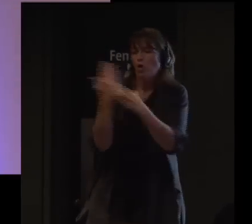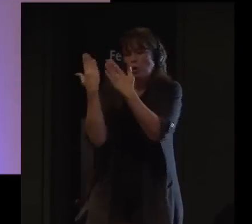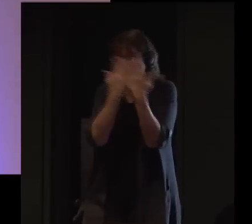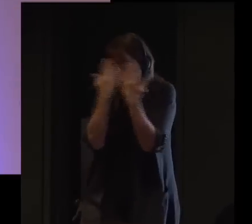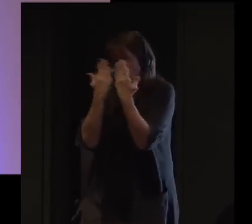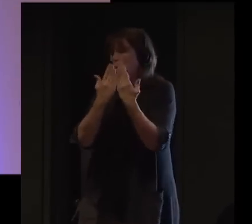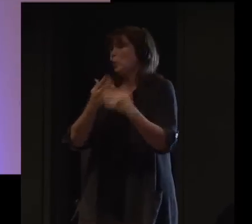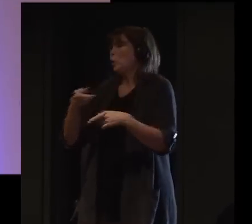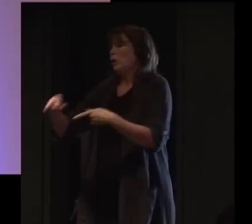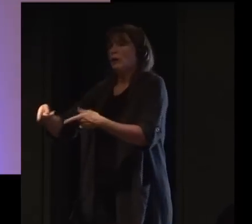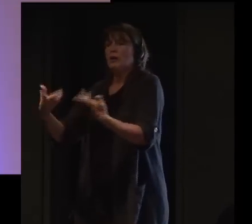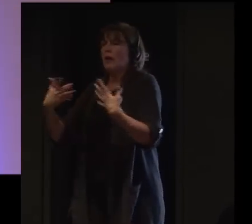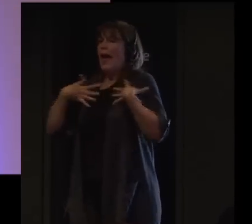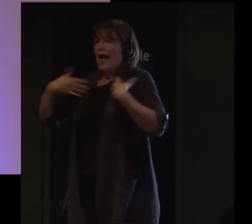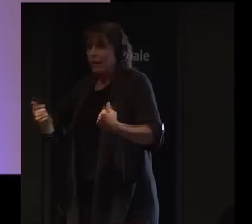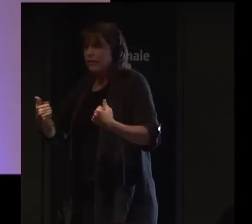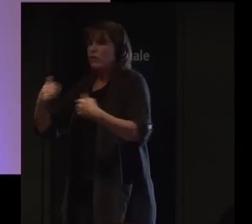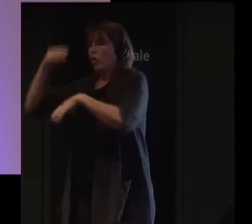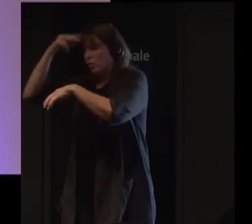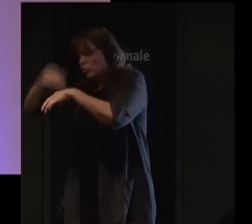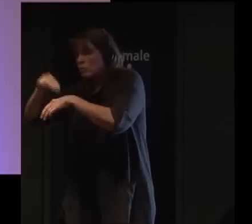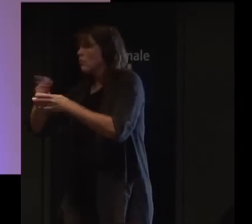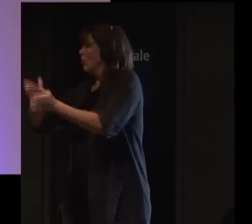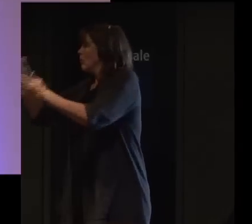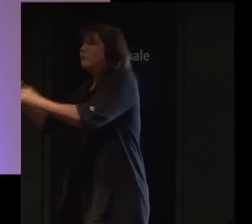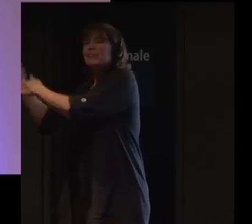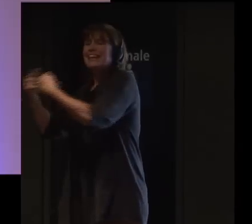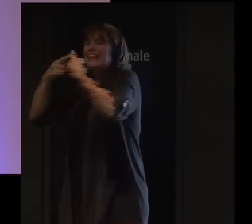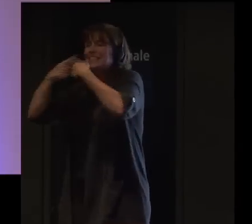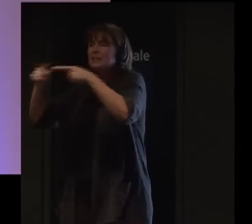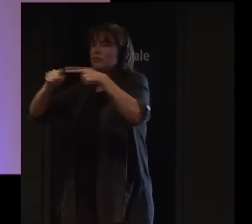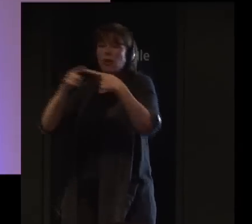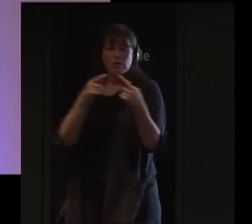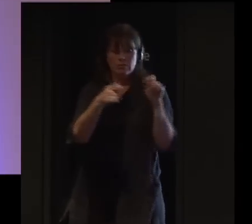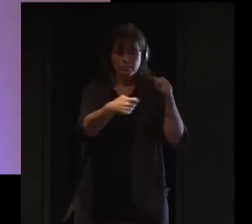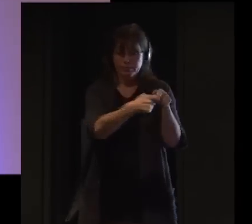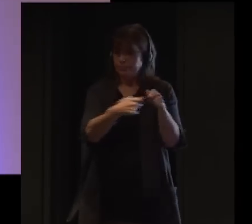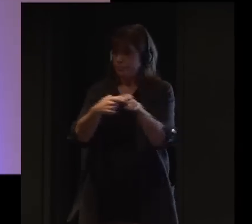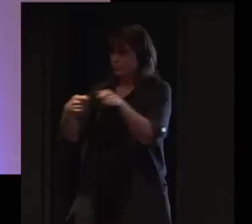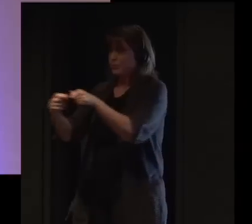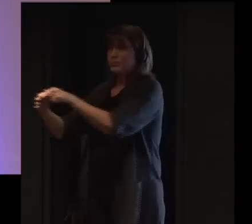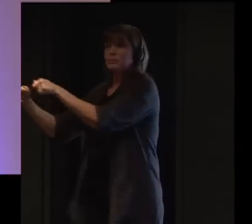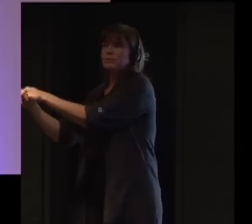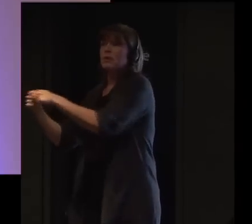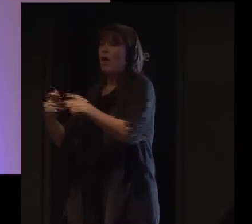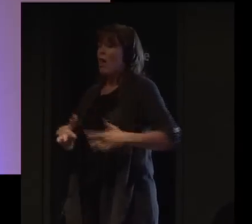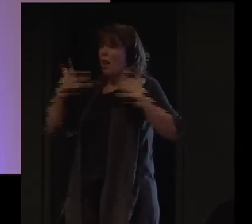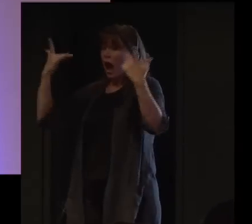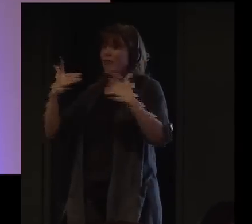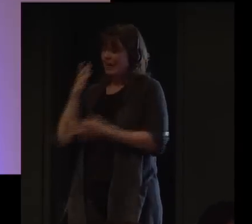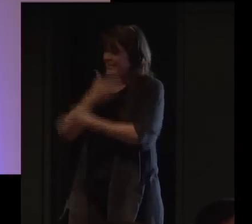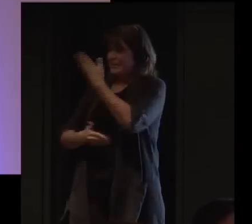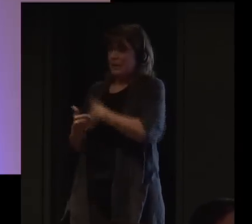and with activities related to the daily life, basically, of citizens with